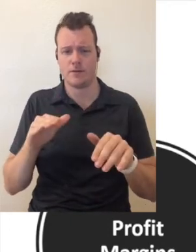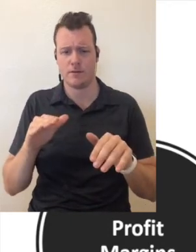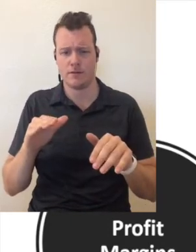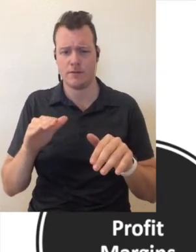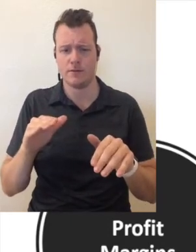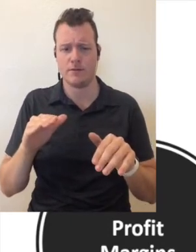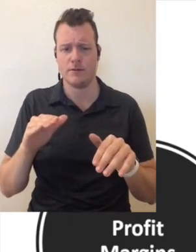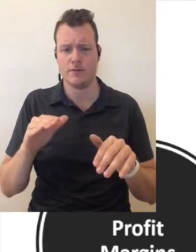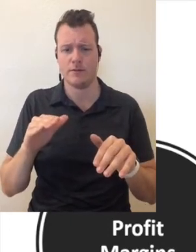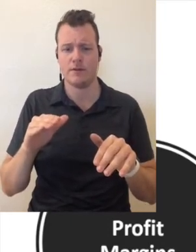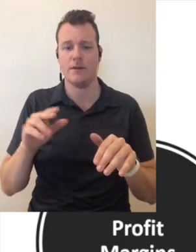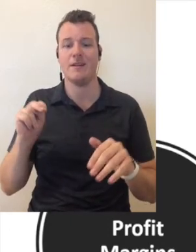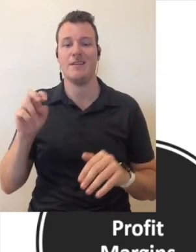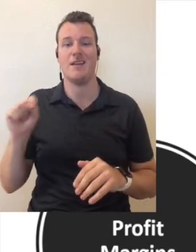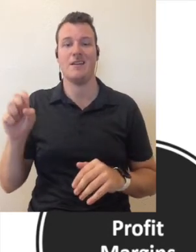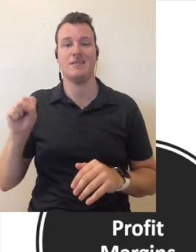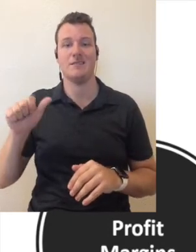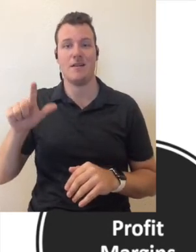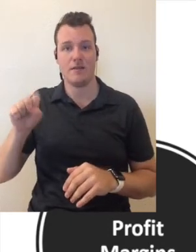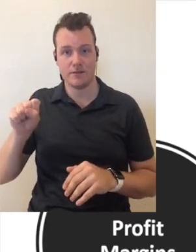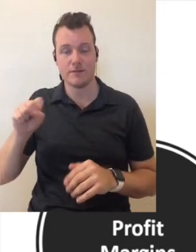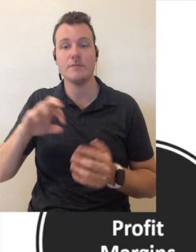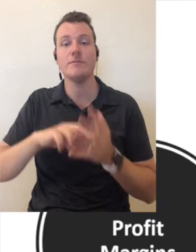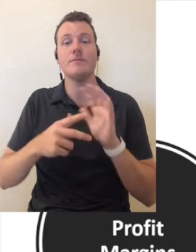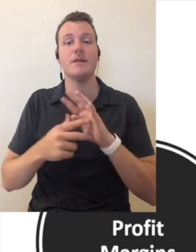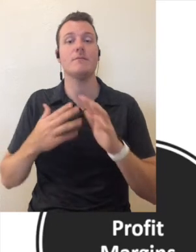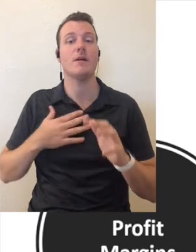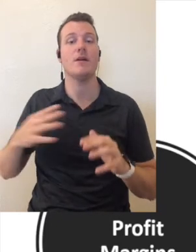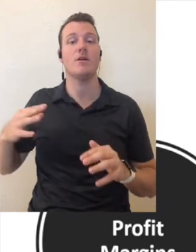10,940, dividing it by our net sales of